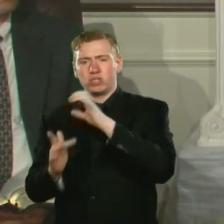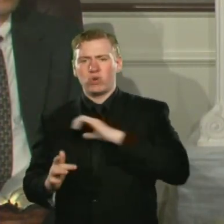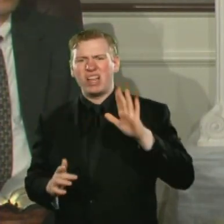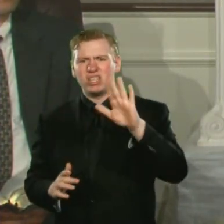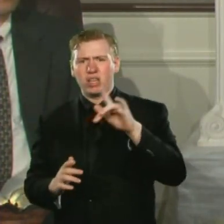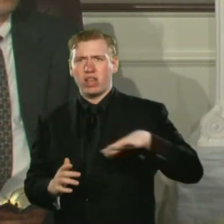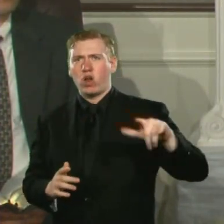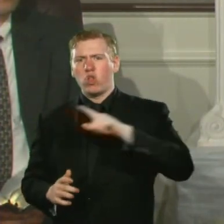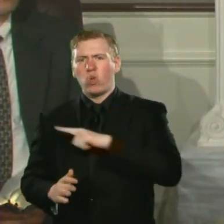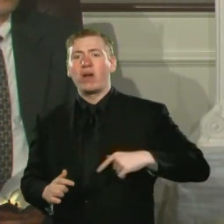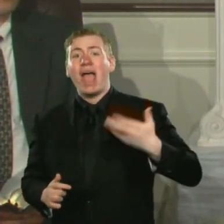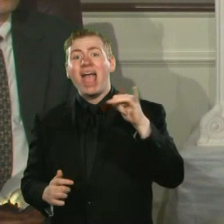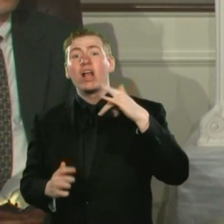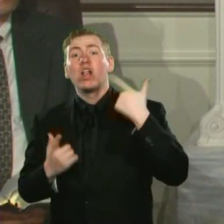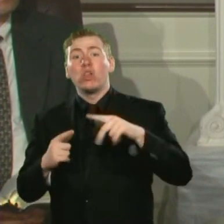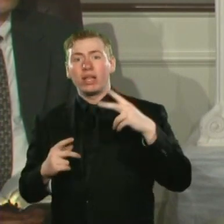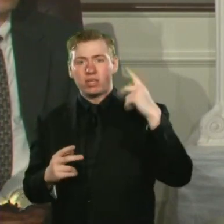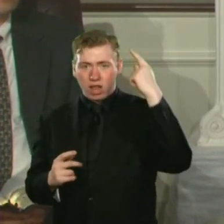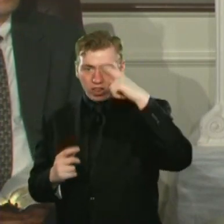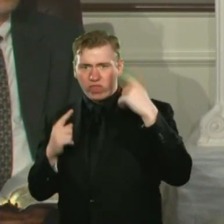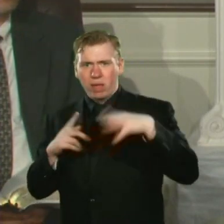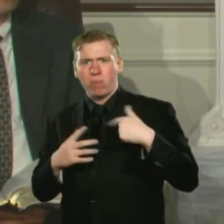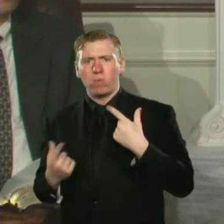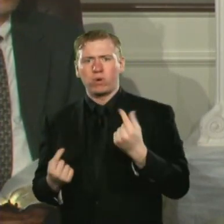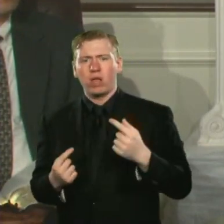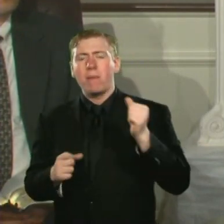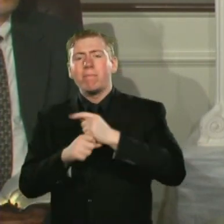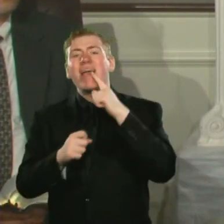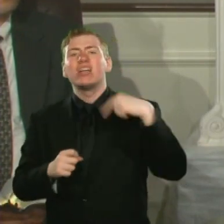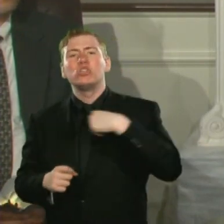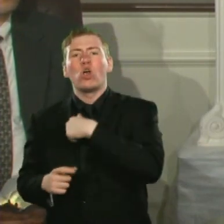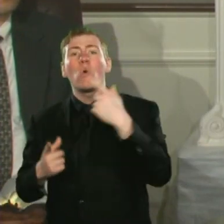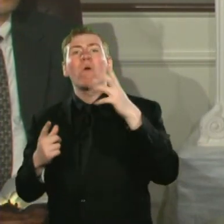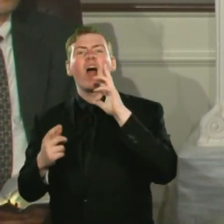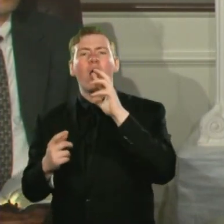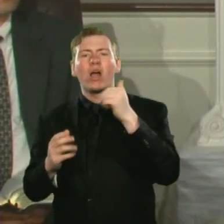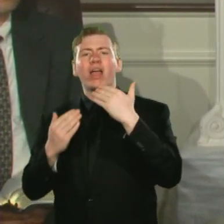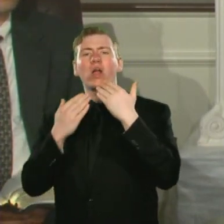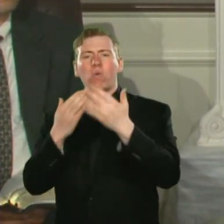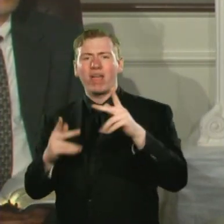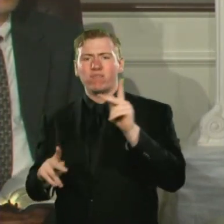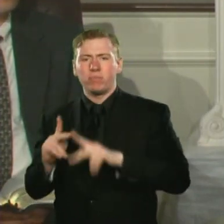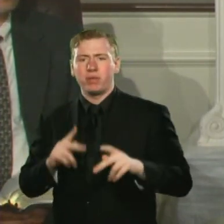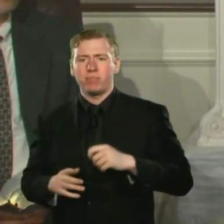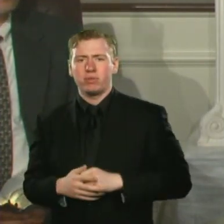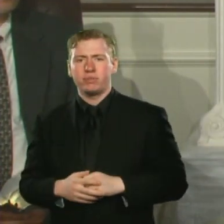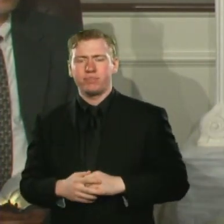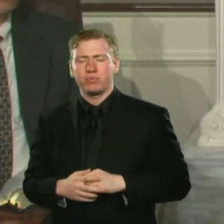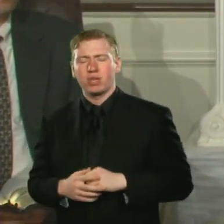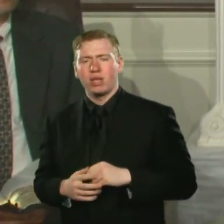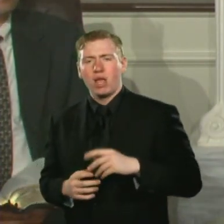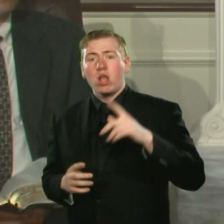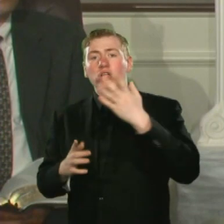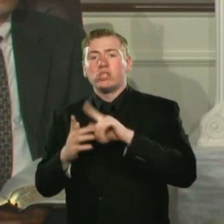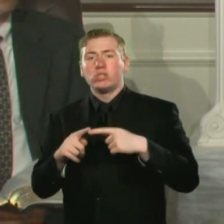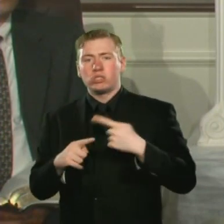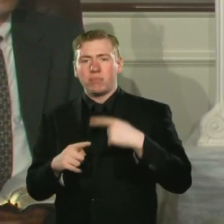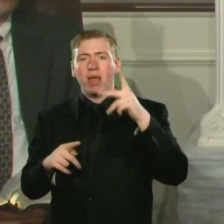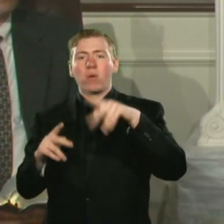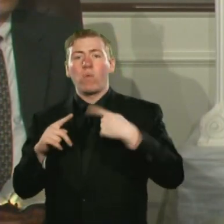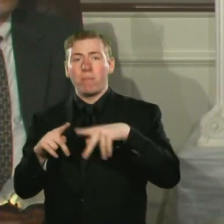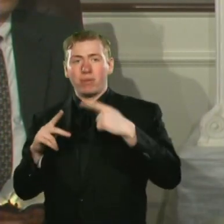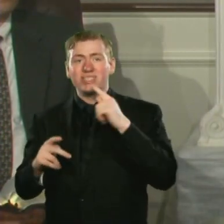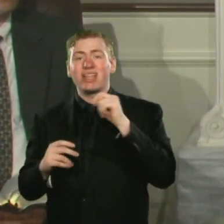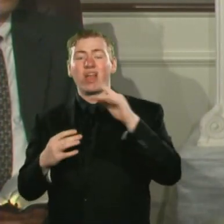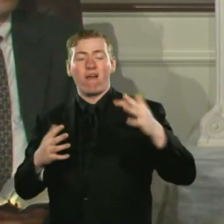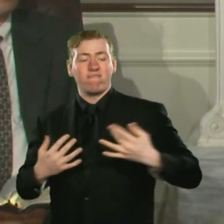Hey, let's get a checkup from the neck up. Let's make sure that we are a grateful people. Someone said when the fires of gratitude die out in